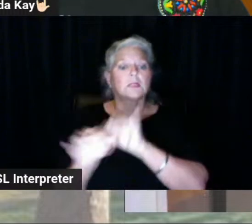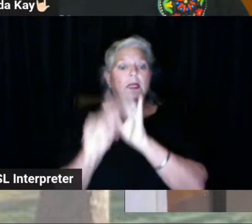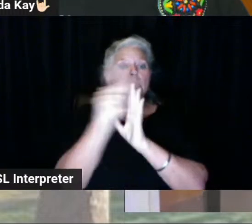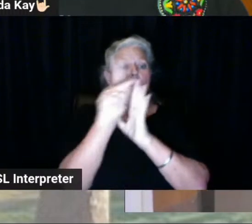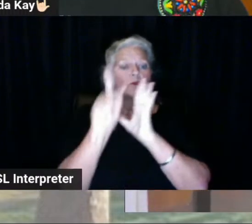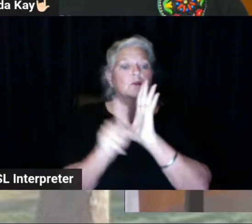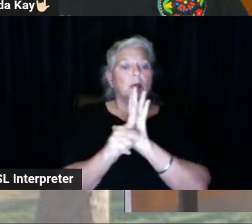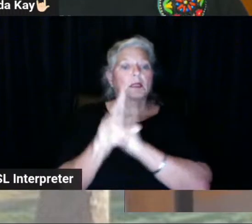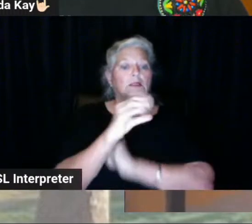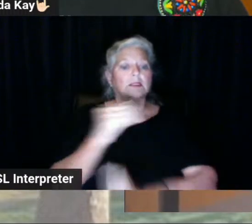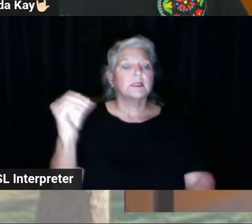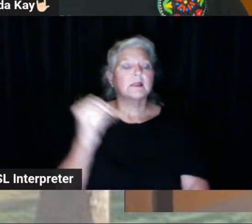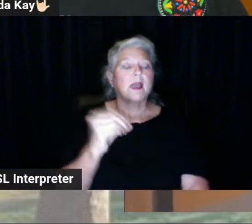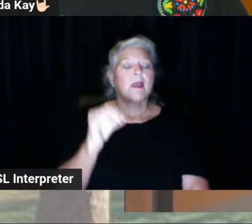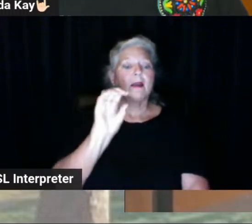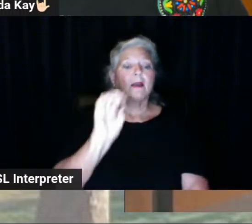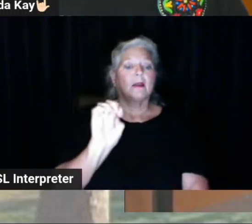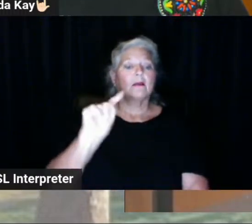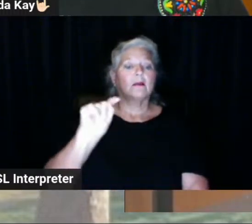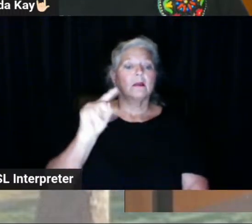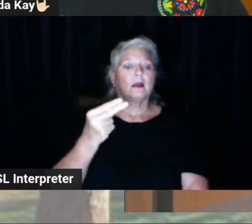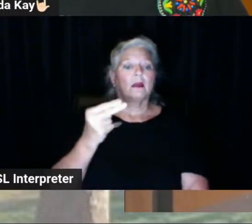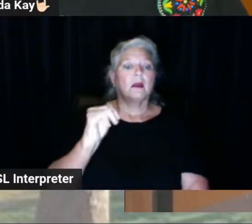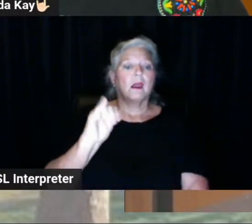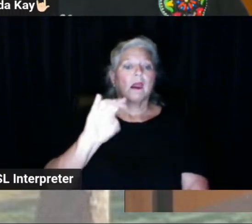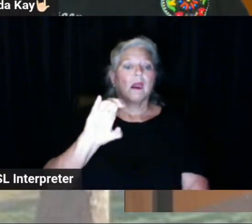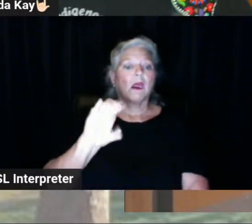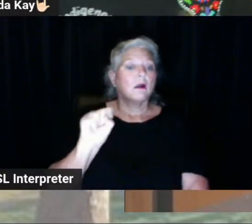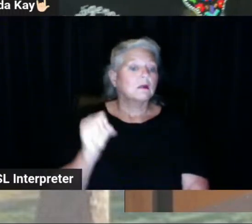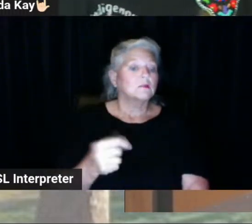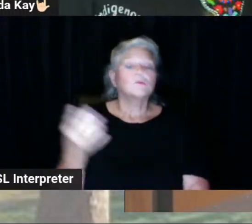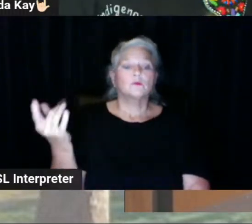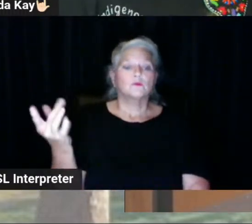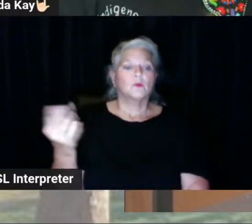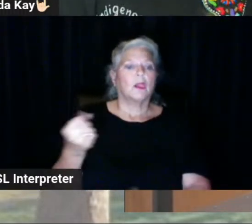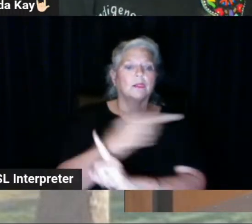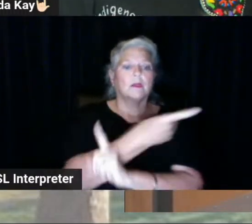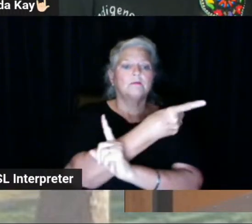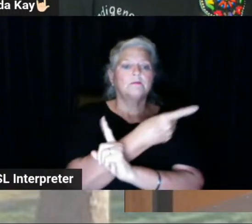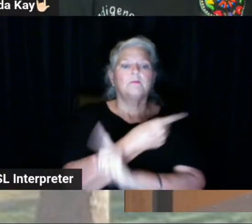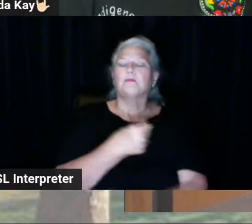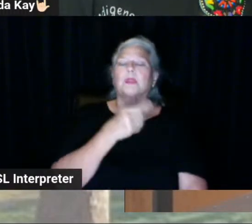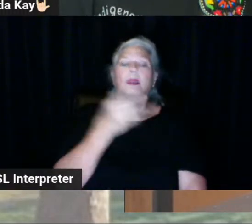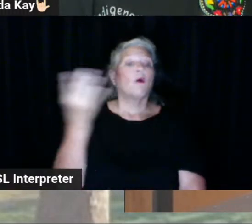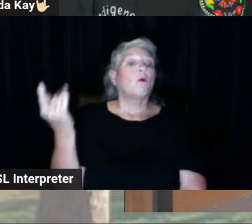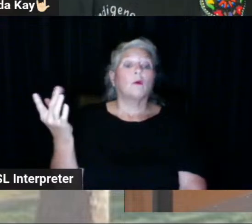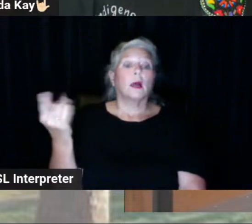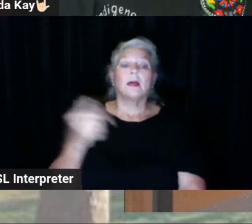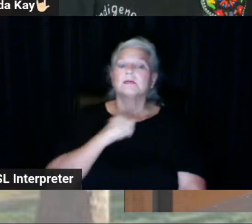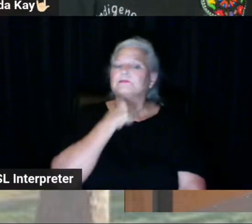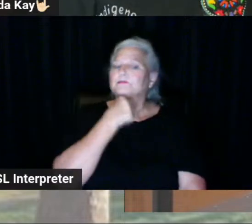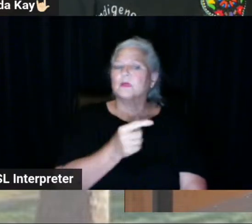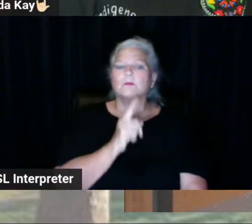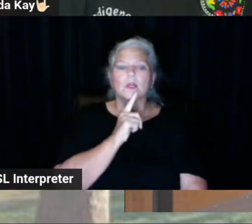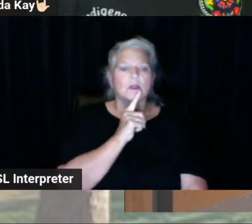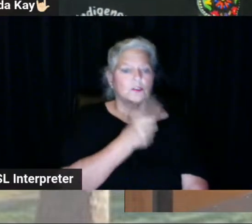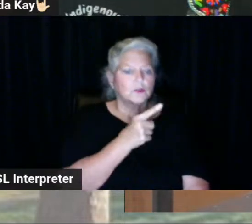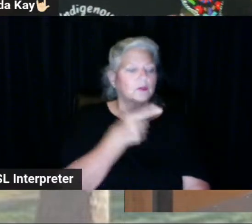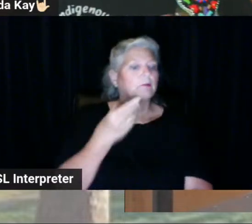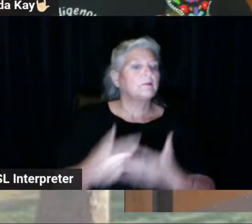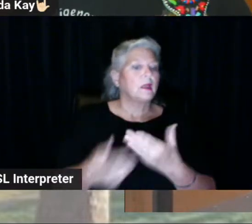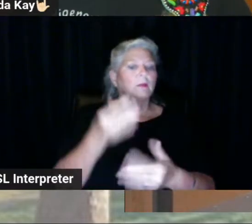derailed. I'm not sure if it was due to an attempt to include other boards, or maybe this is going to fall under the Bylaw Modernization Committee. I'm not